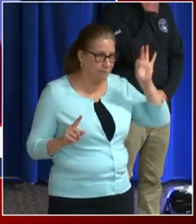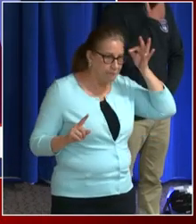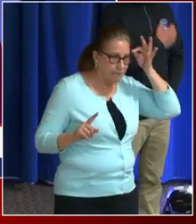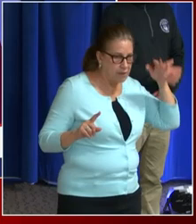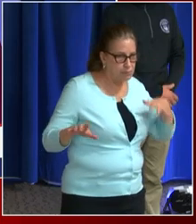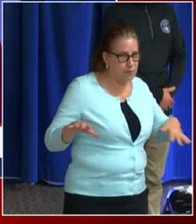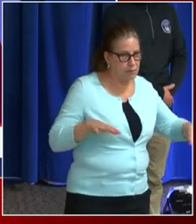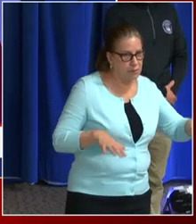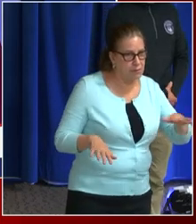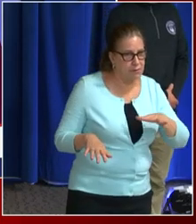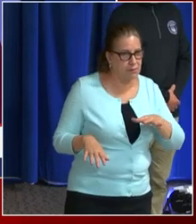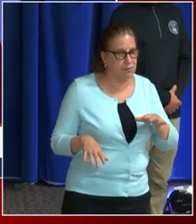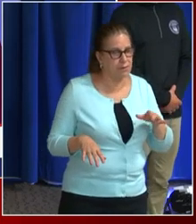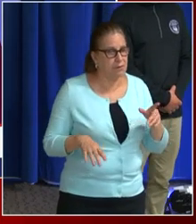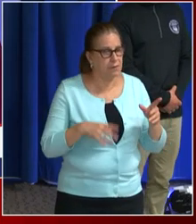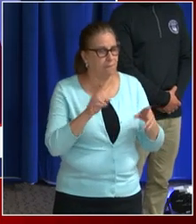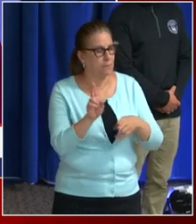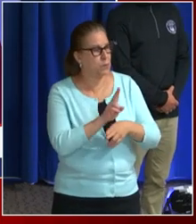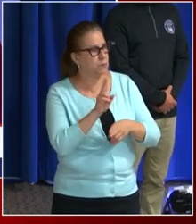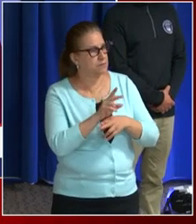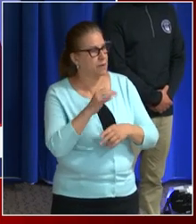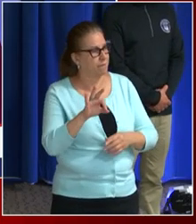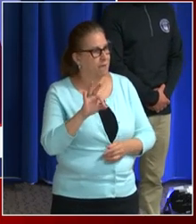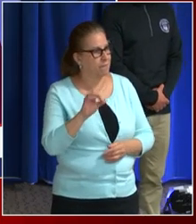of force was